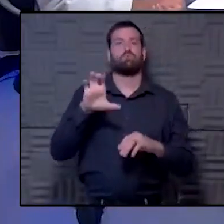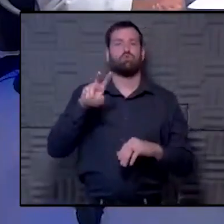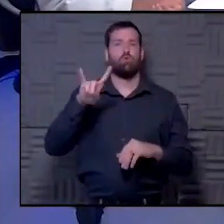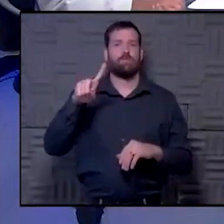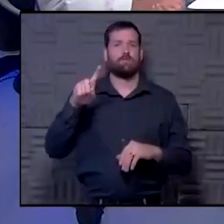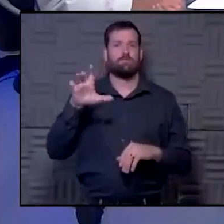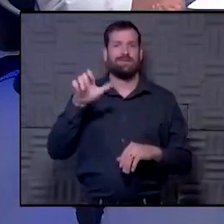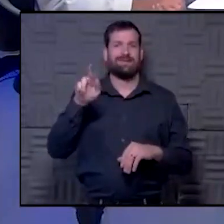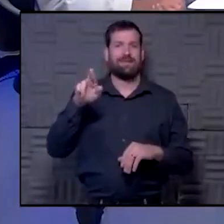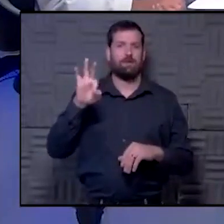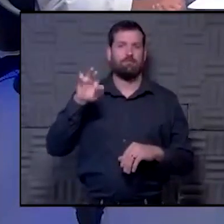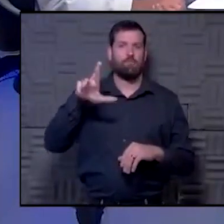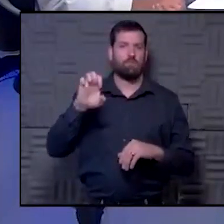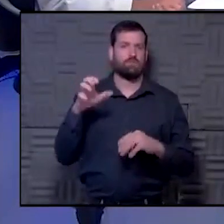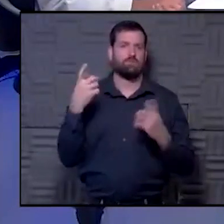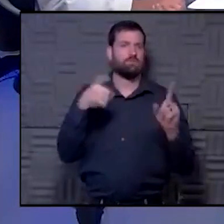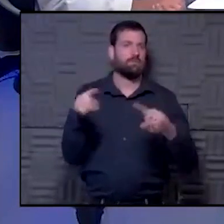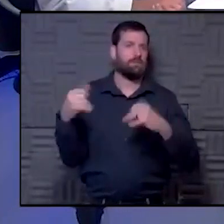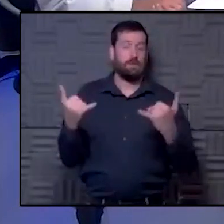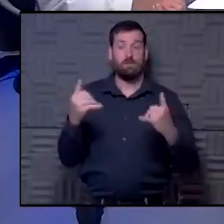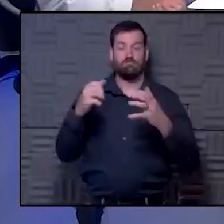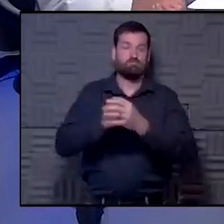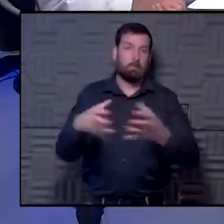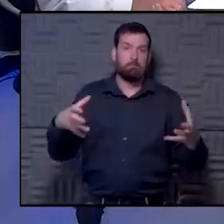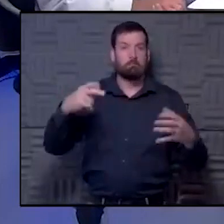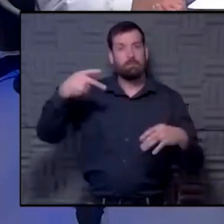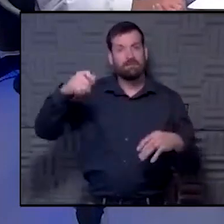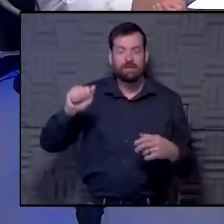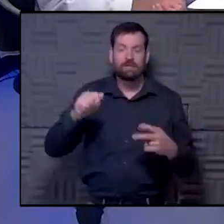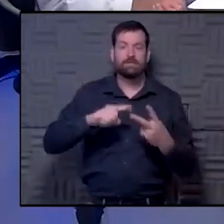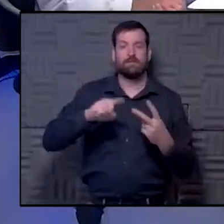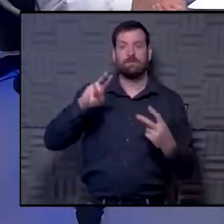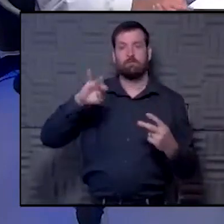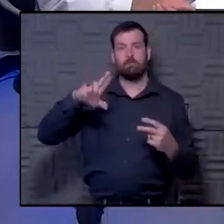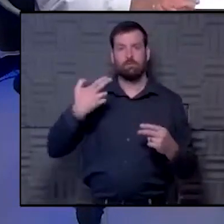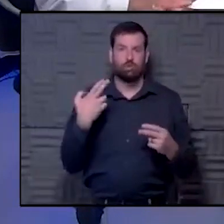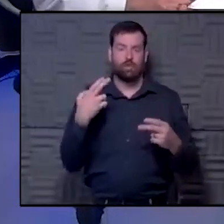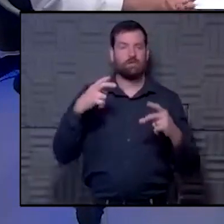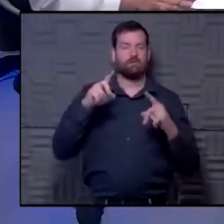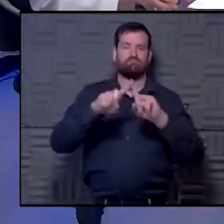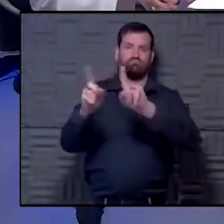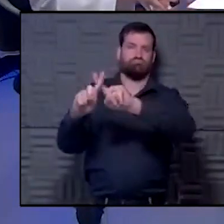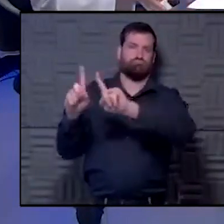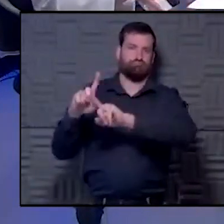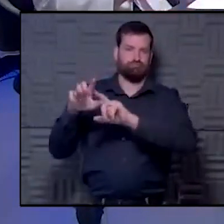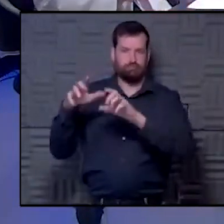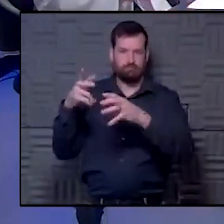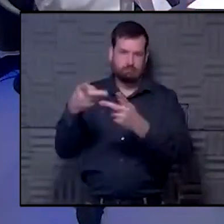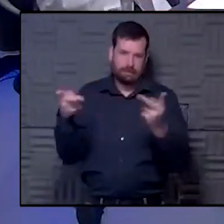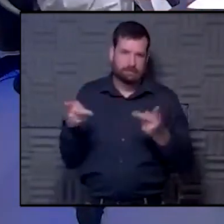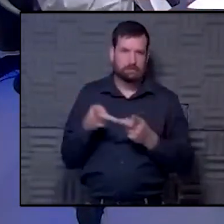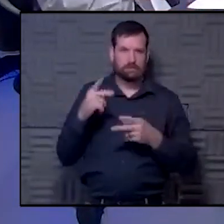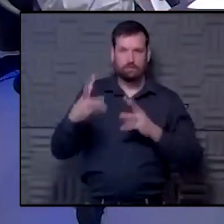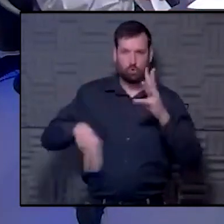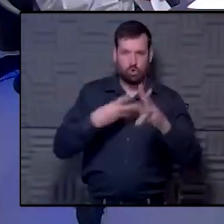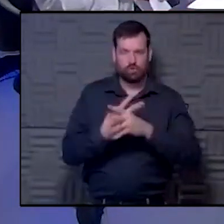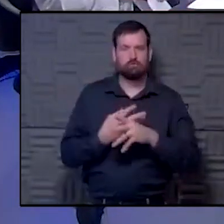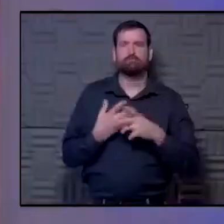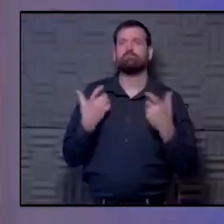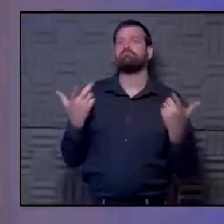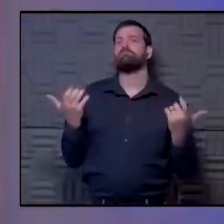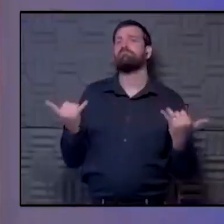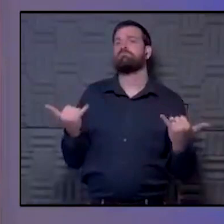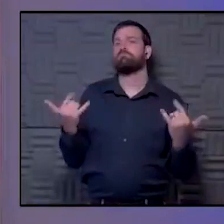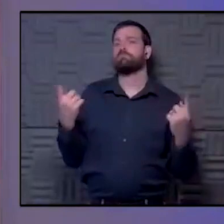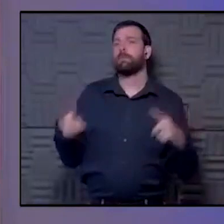still in the midst of the pandemic. There's hot spots in Michigan, Pennsylvania, and other places and across the globe. So where are you all right now? Well, right now